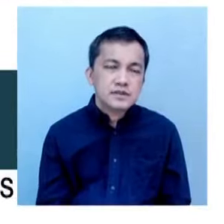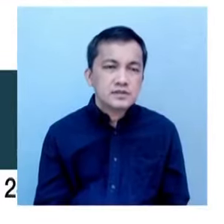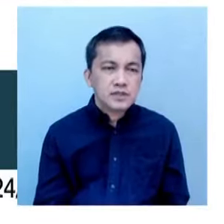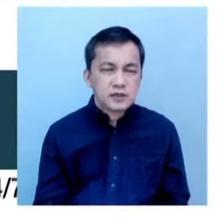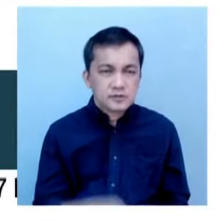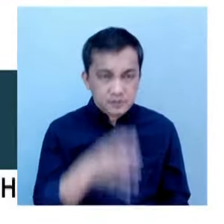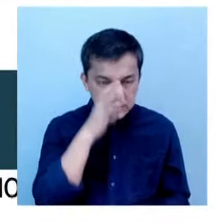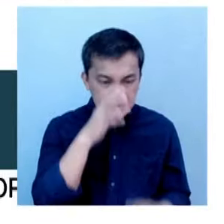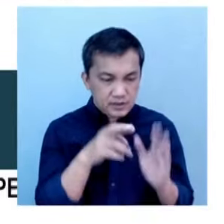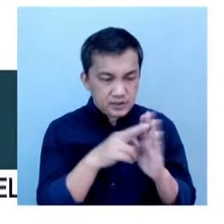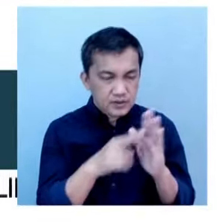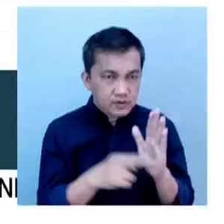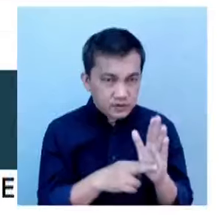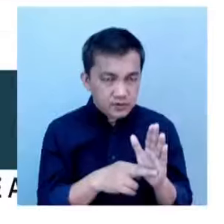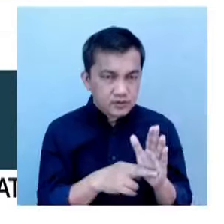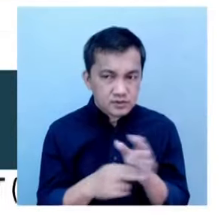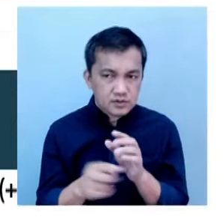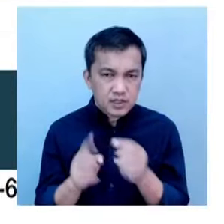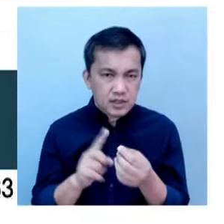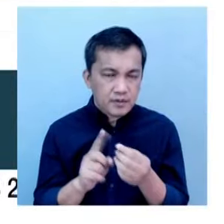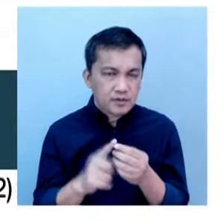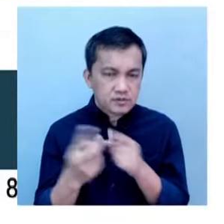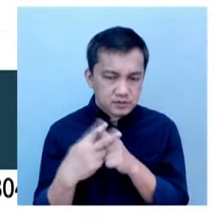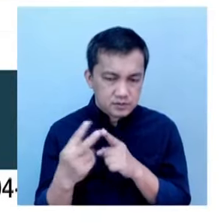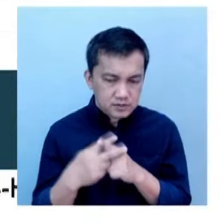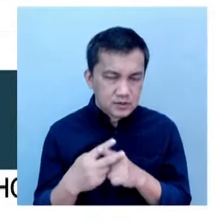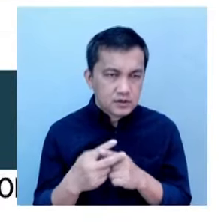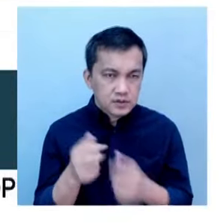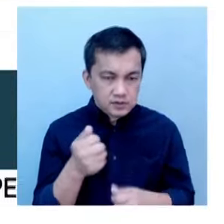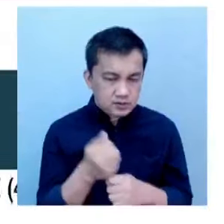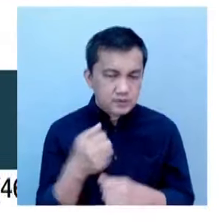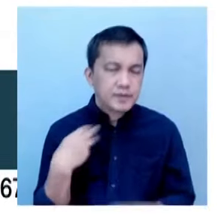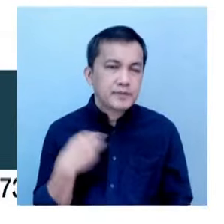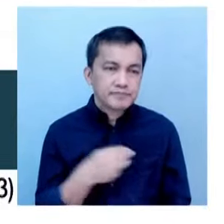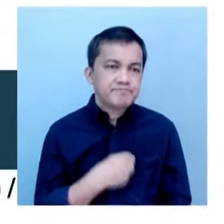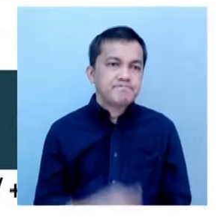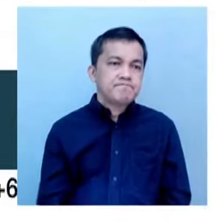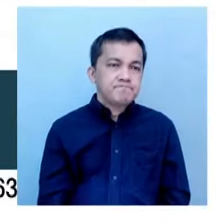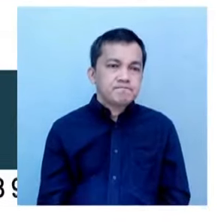regulation as to the recruitment of the auxiliary members. So maybe.